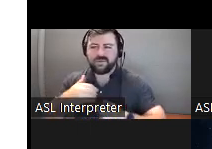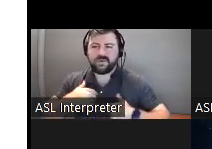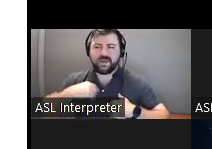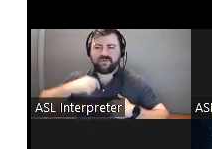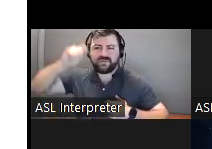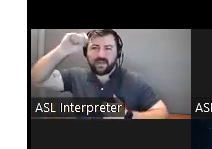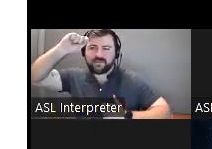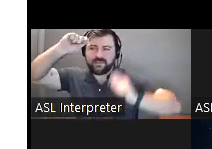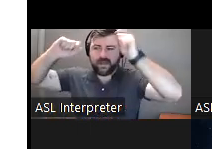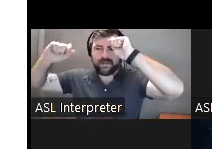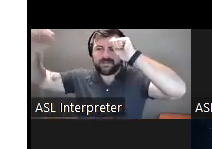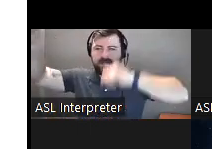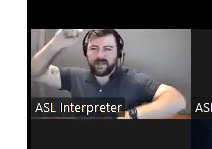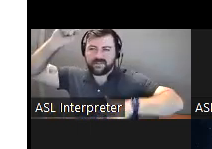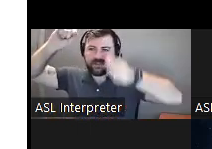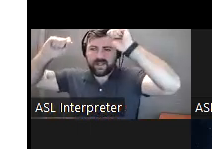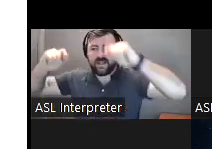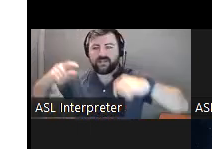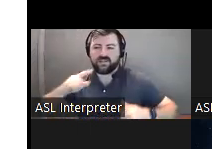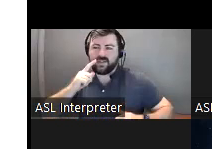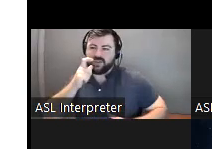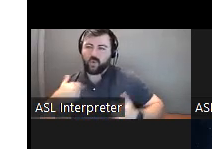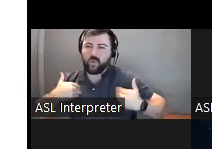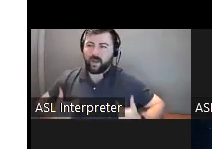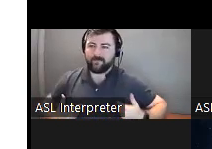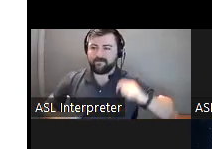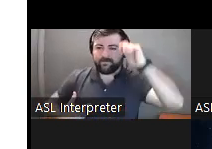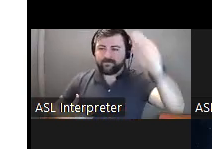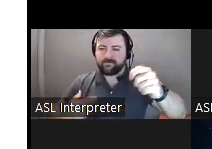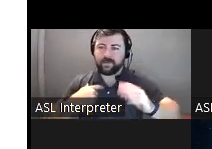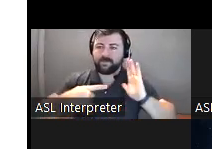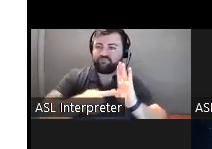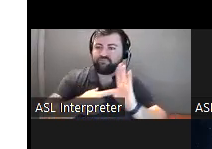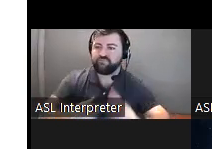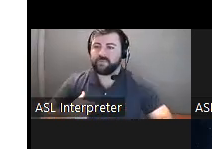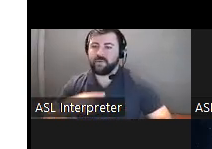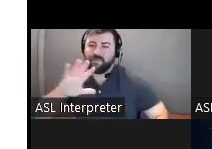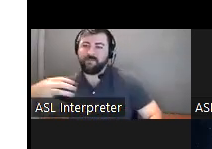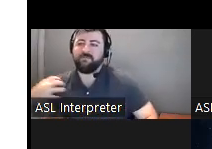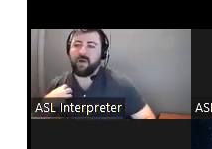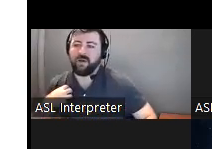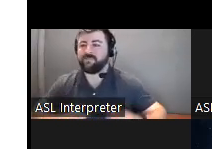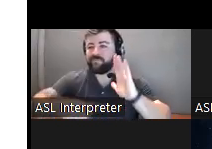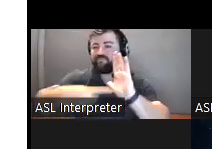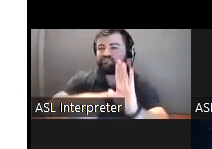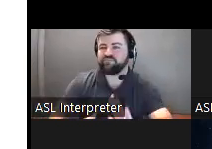on, and it's like, this is who I am, and I'm Michelle Barnes, and I'm your boss, and it's like,